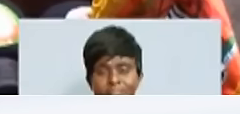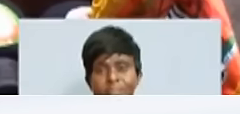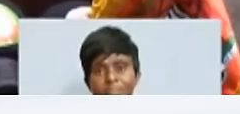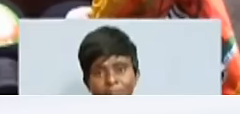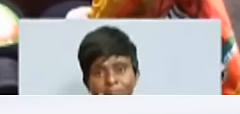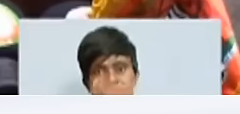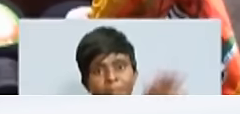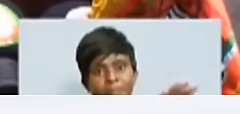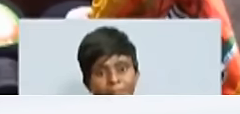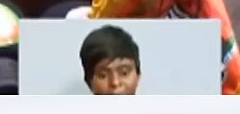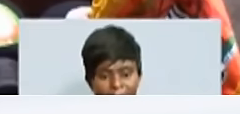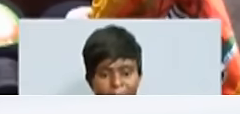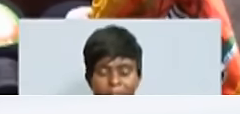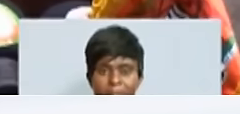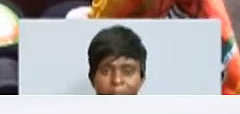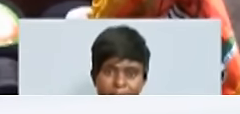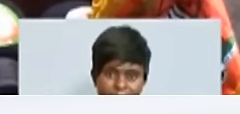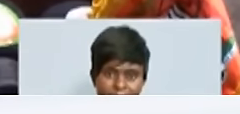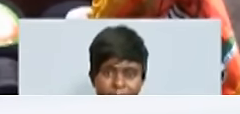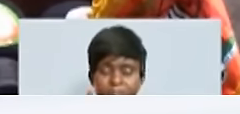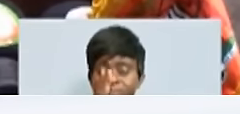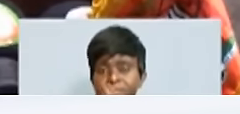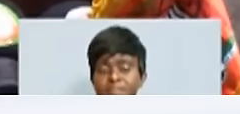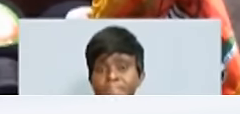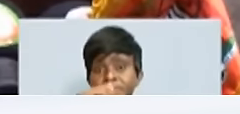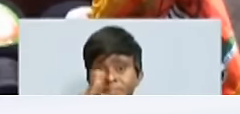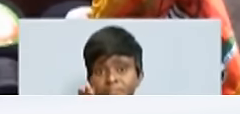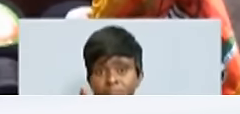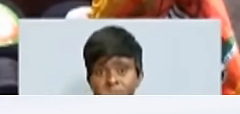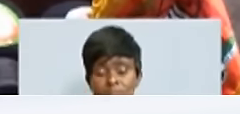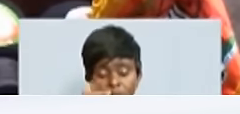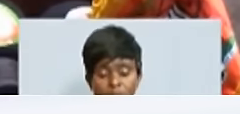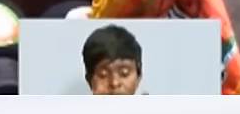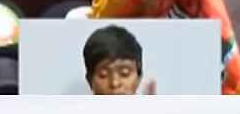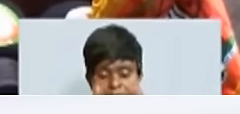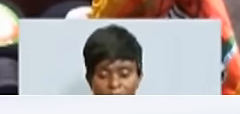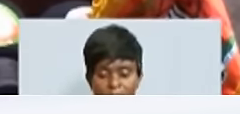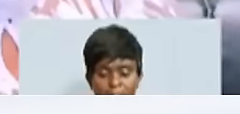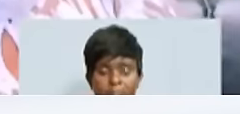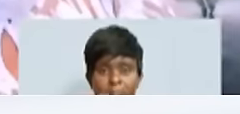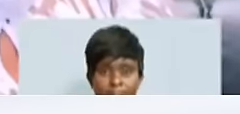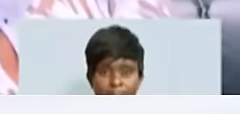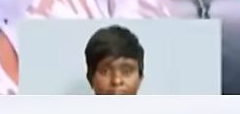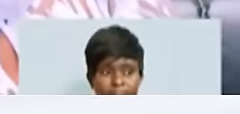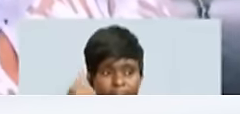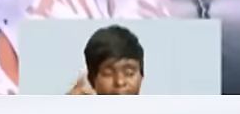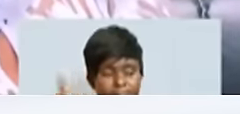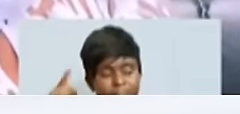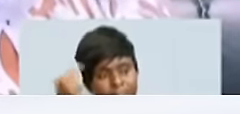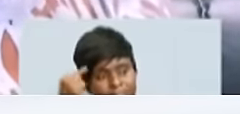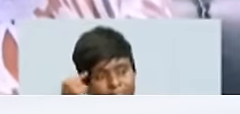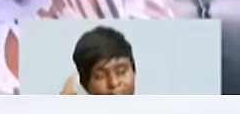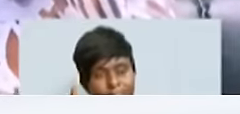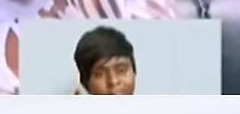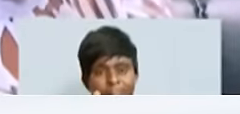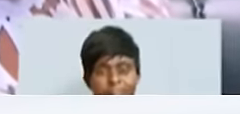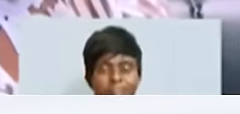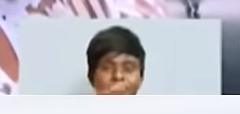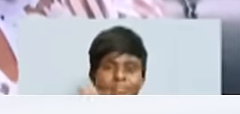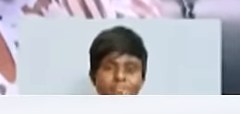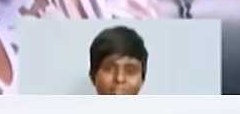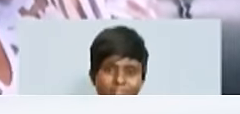maternal health facilities, Madam Speaker, are key priority areas for this government in the whole